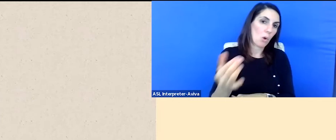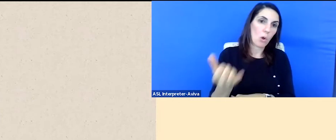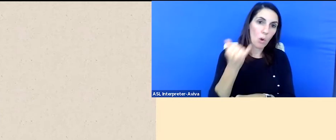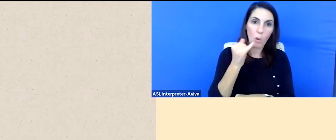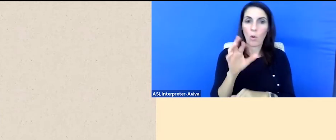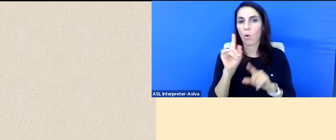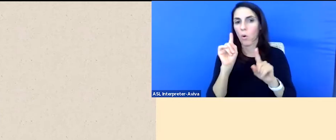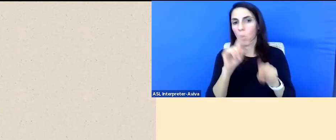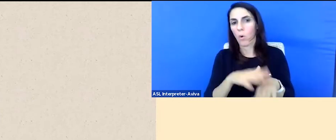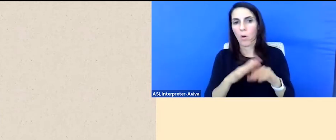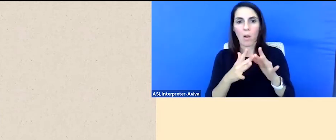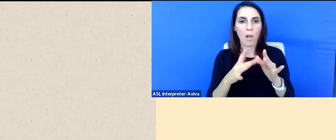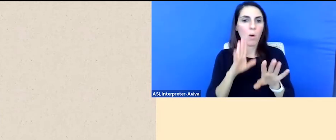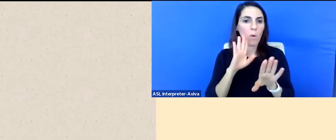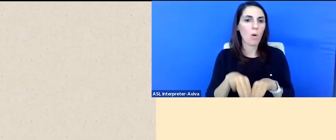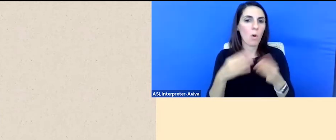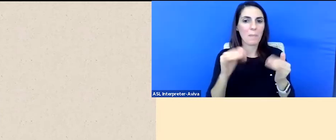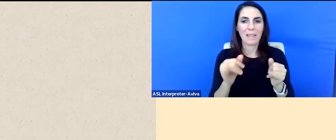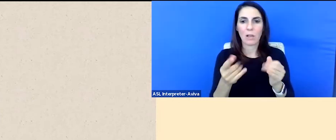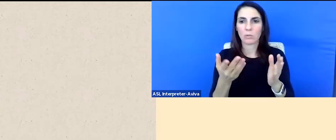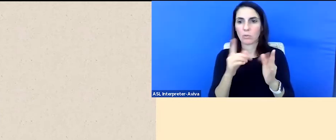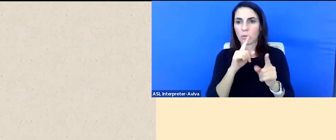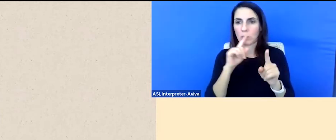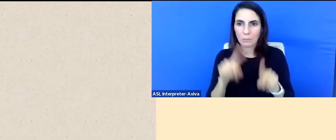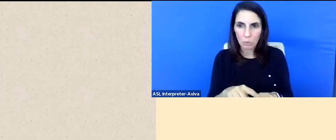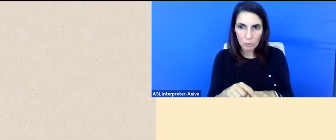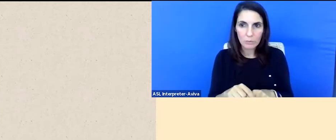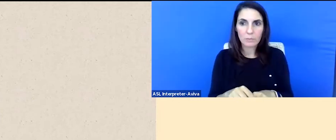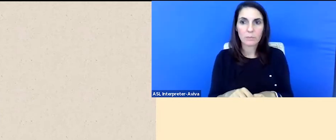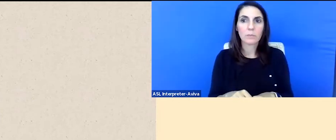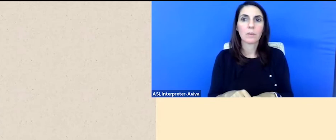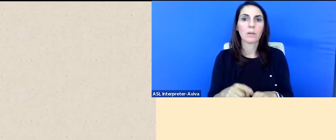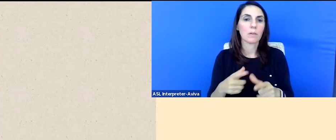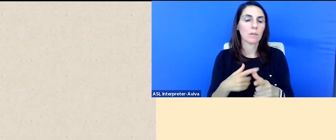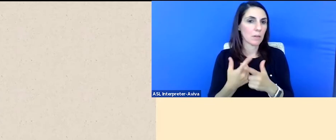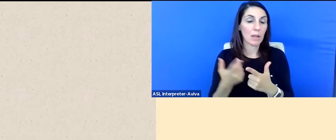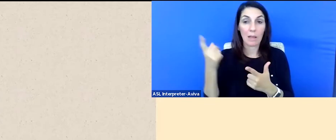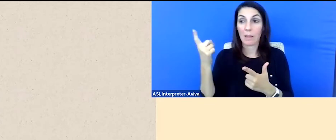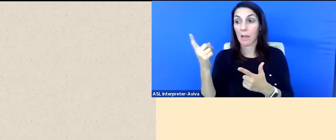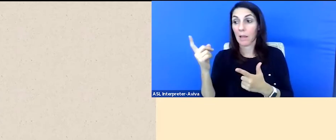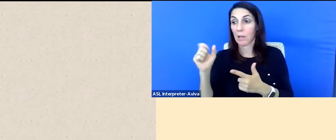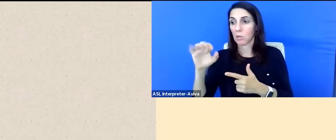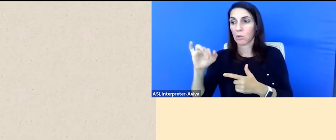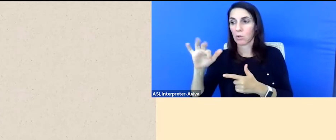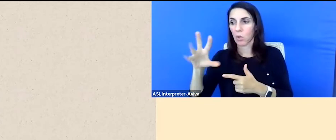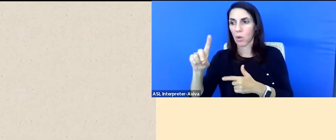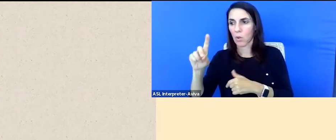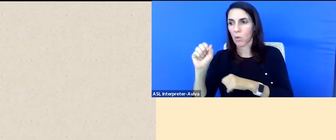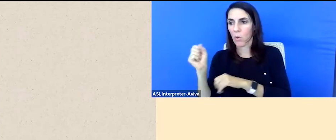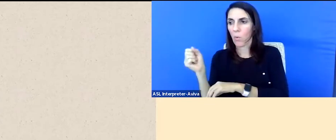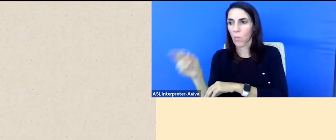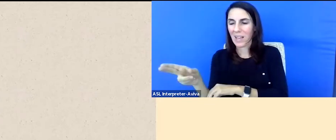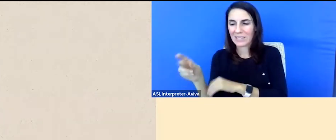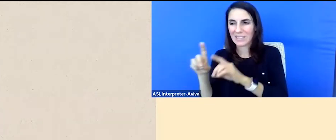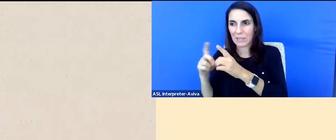online and open the report. And that will trigger action then from our solid waste department. As well as if you